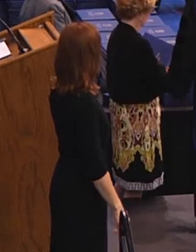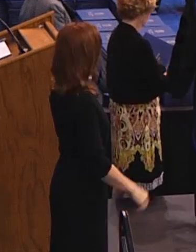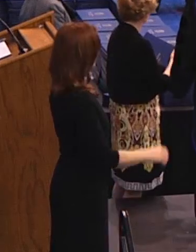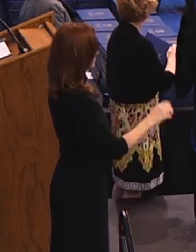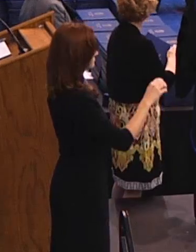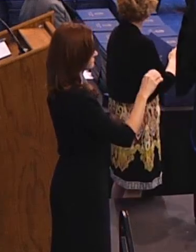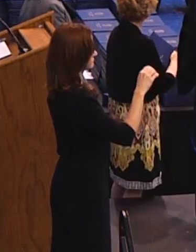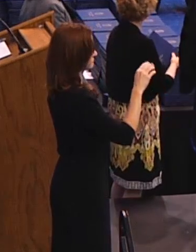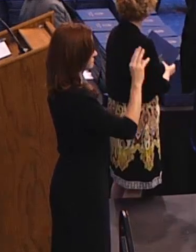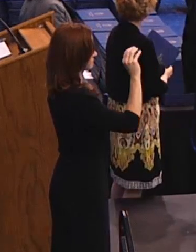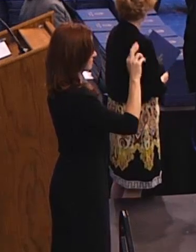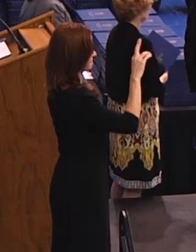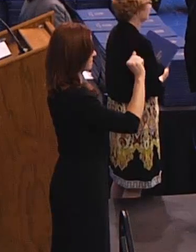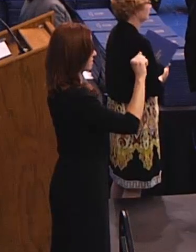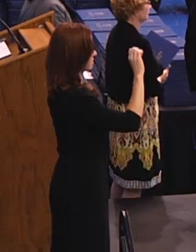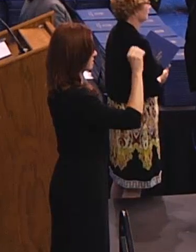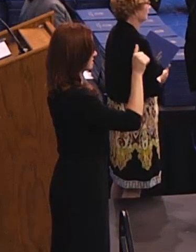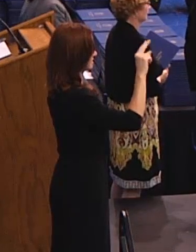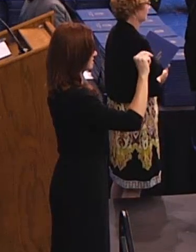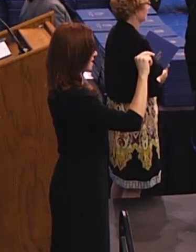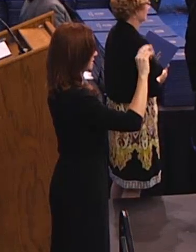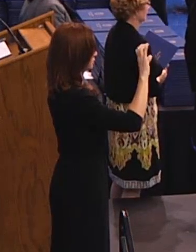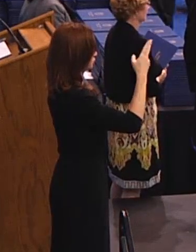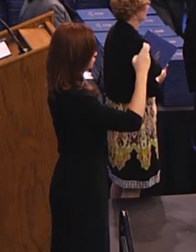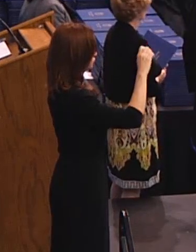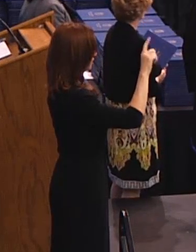Mayra Cambron Sanchez, General Studies.